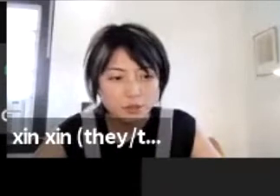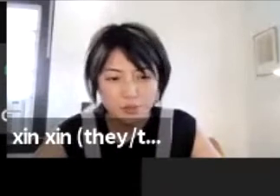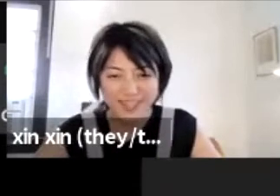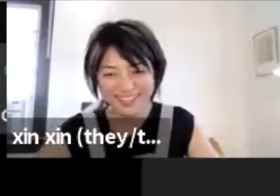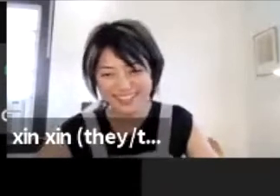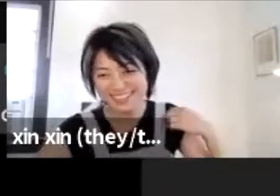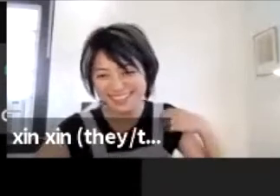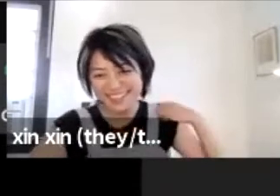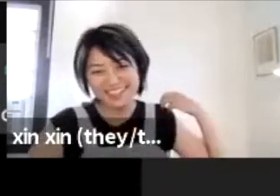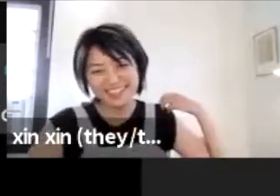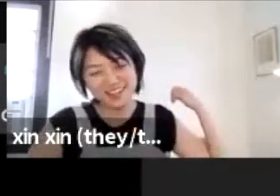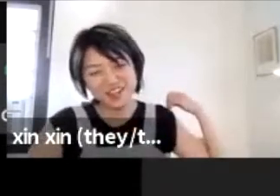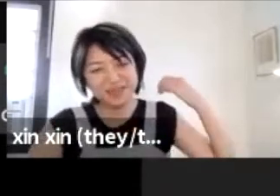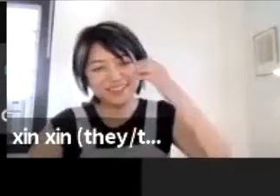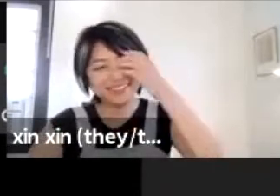So,